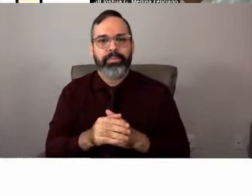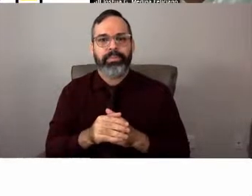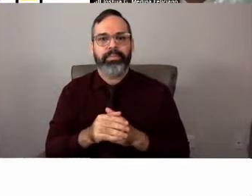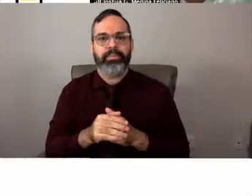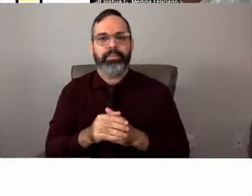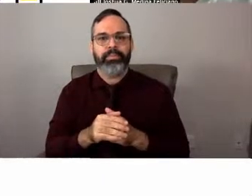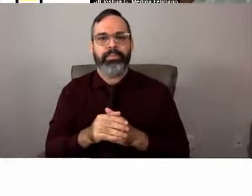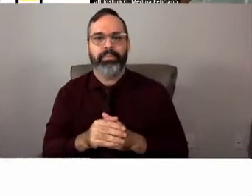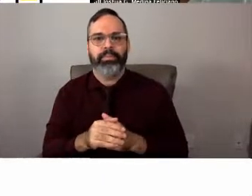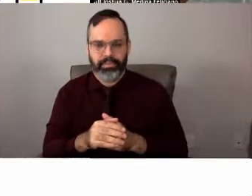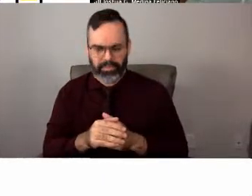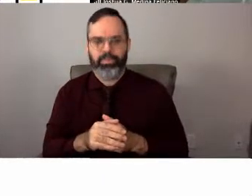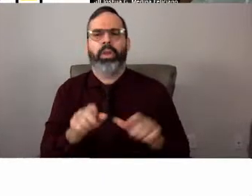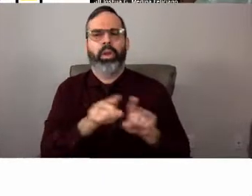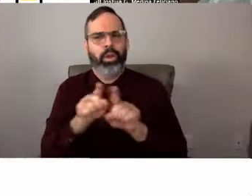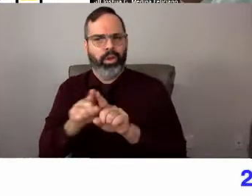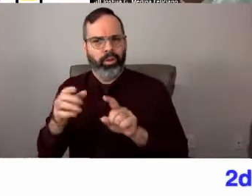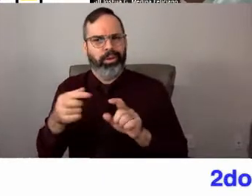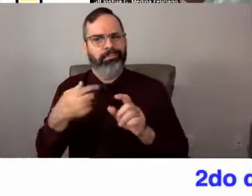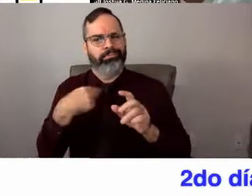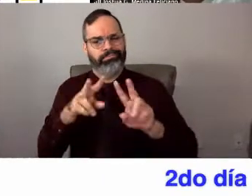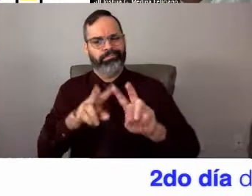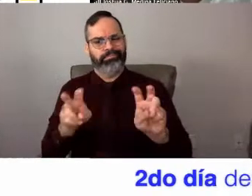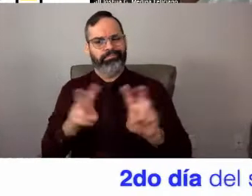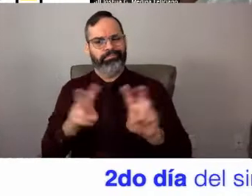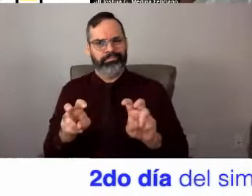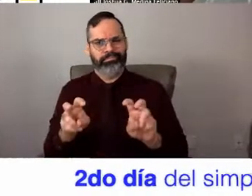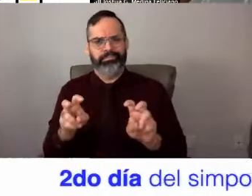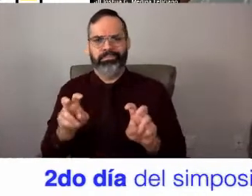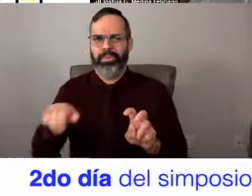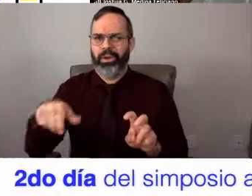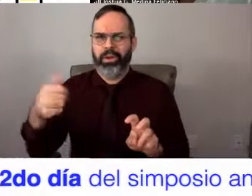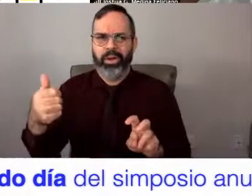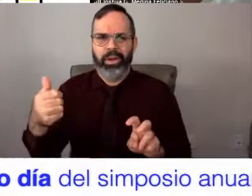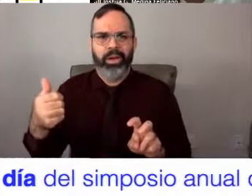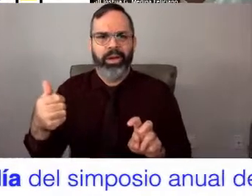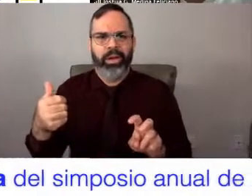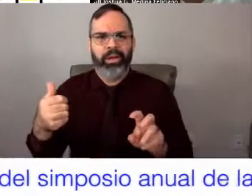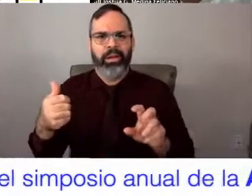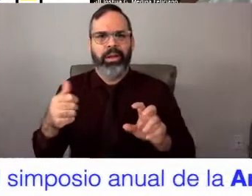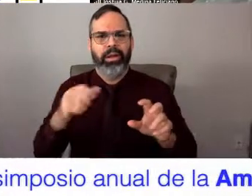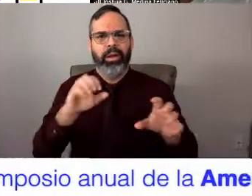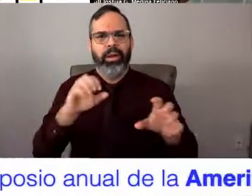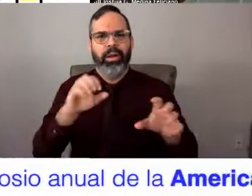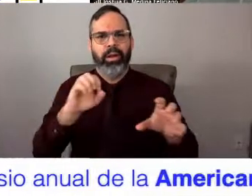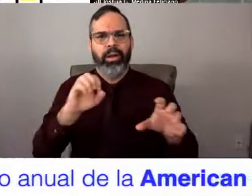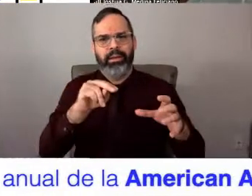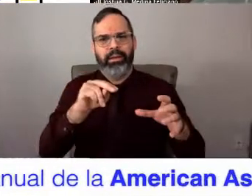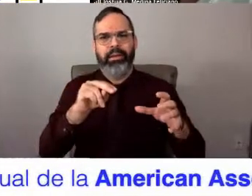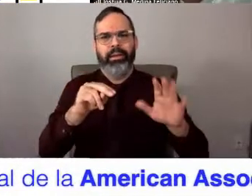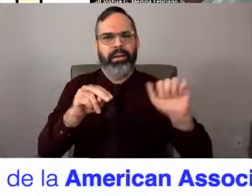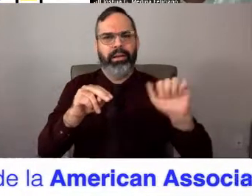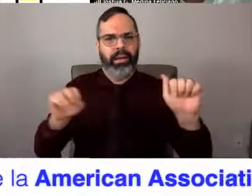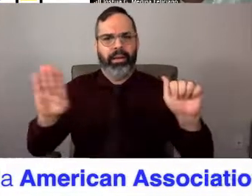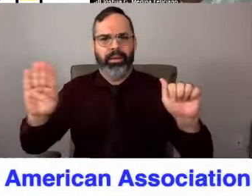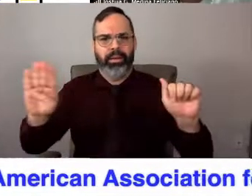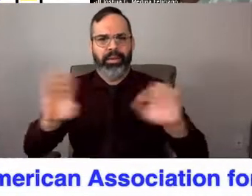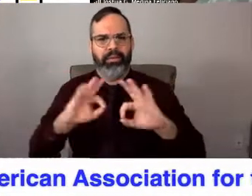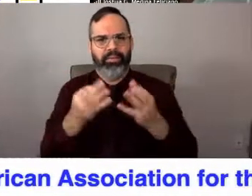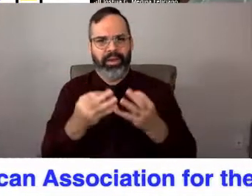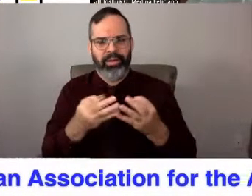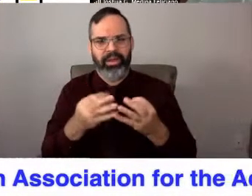So also we wanted to assess this other gene family, the orping gene family, which appeared to be also